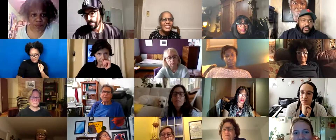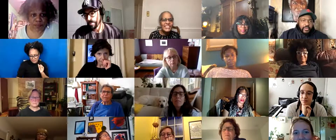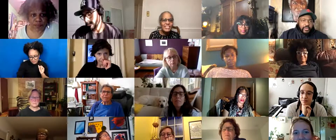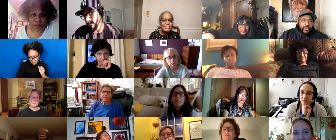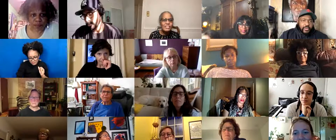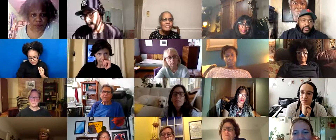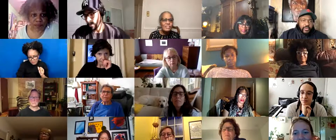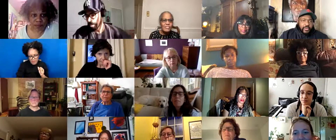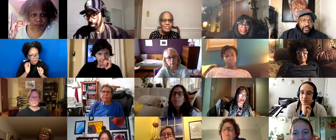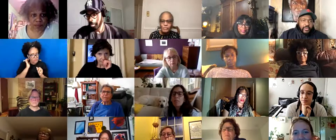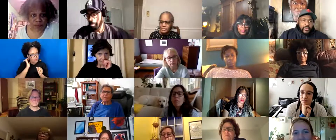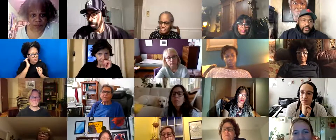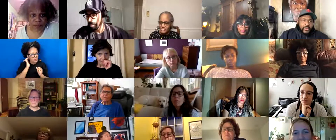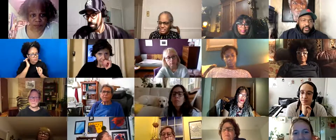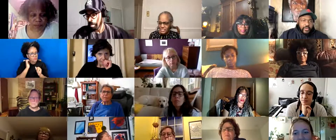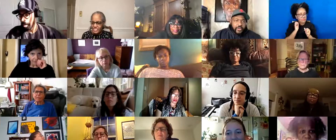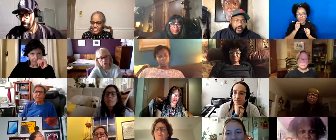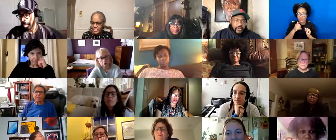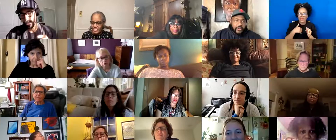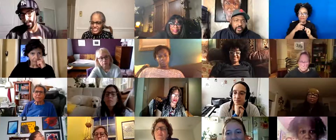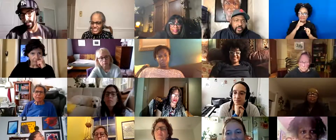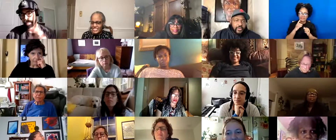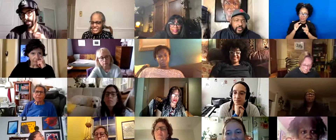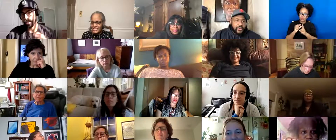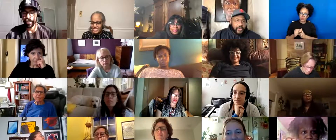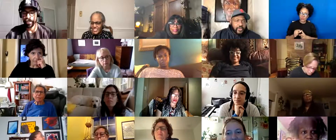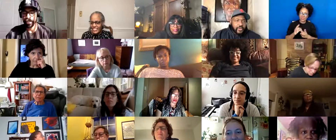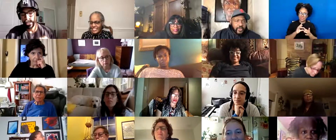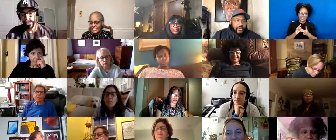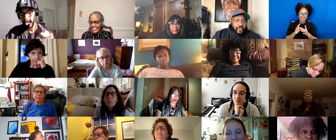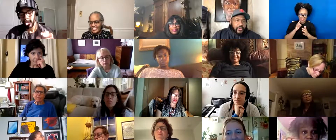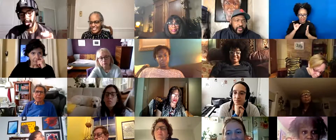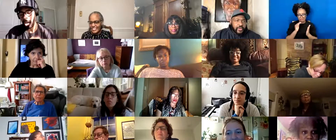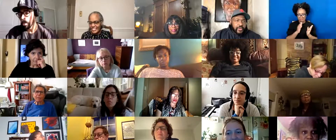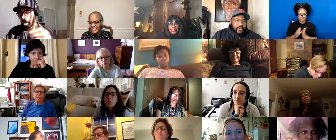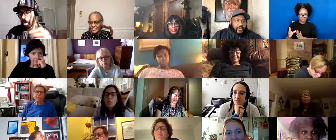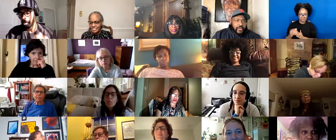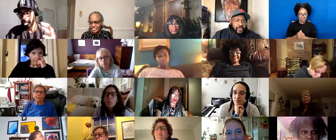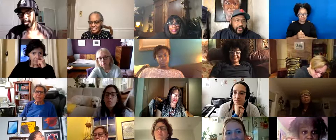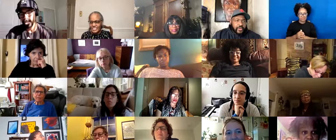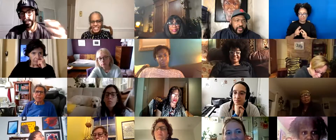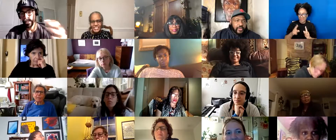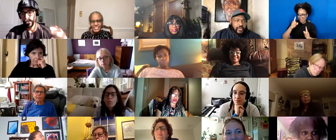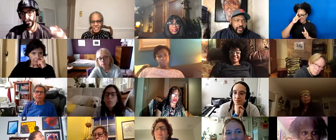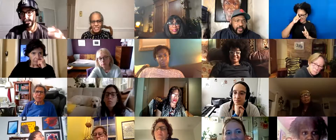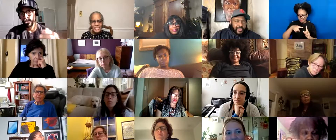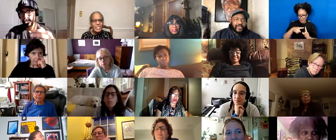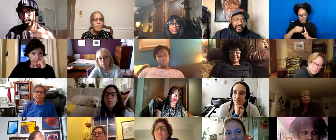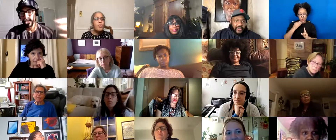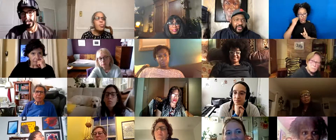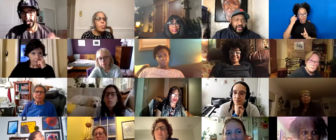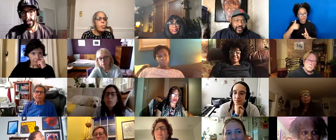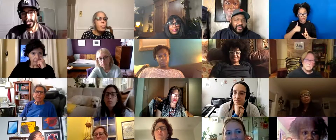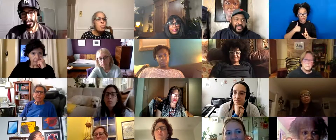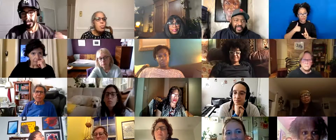as maybe they should be, but and then I guess the only other thing is home for me is just kind of like